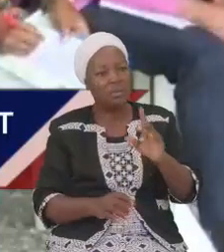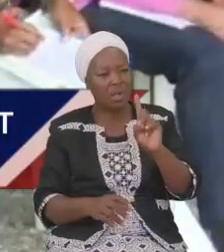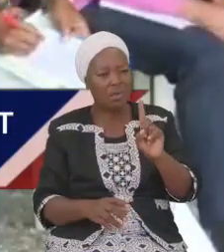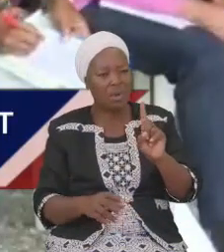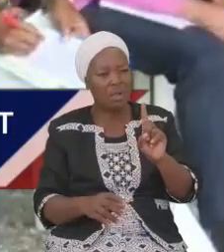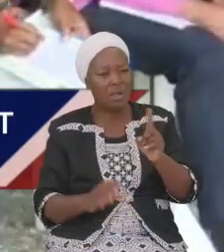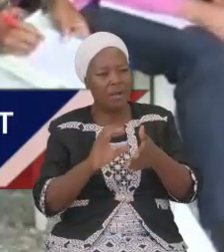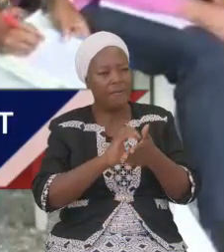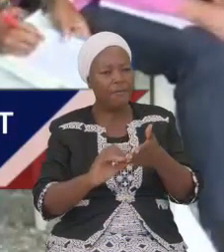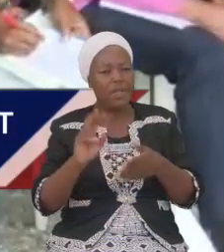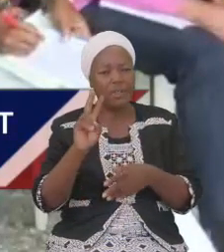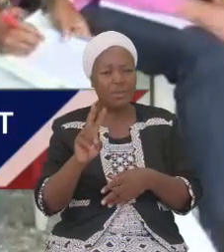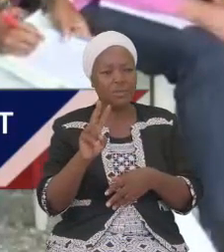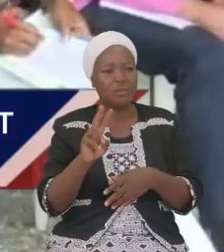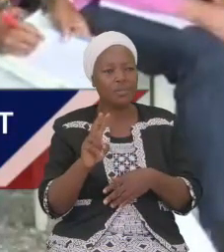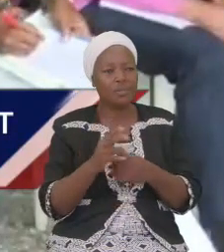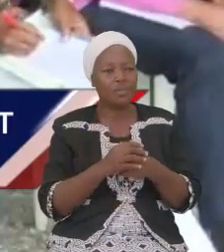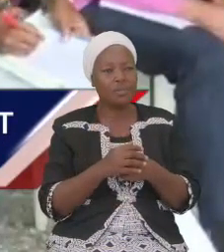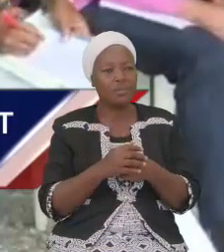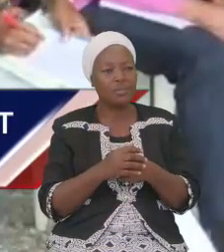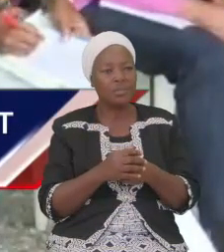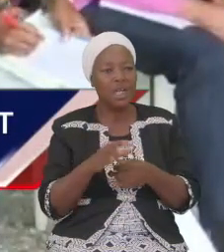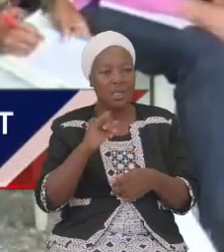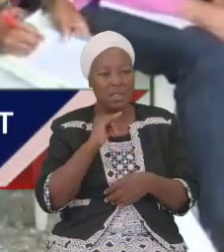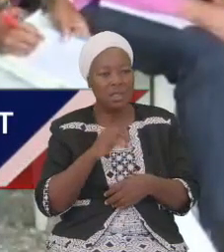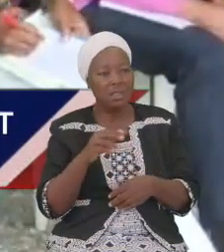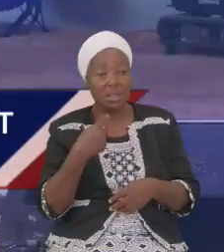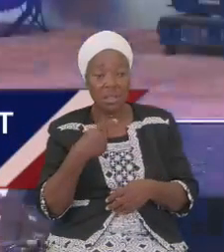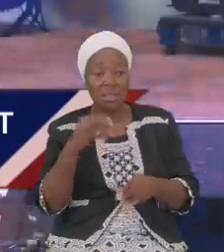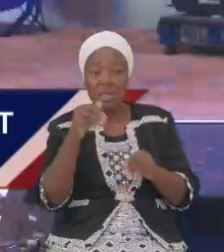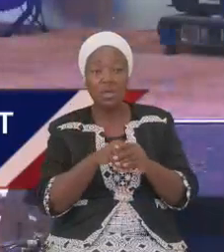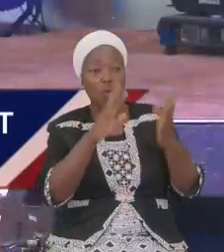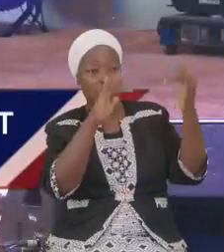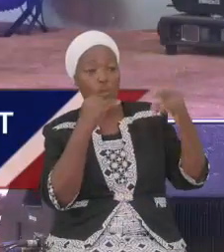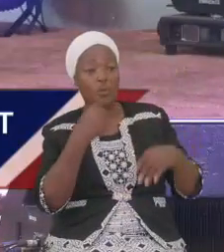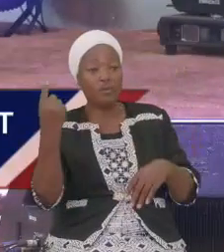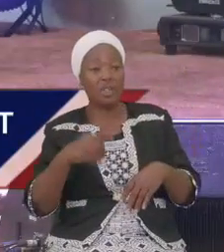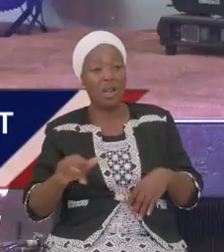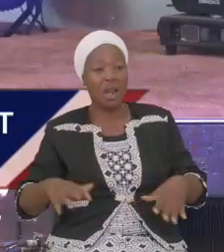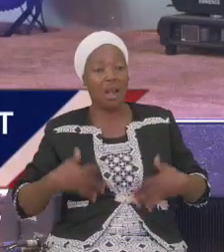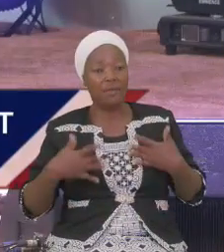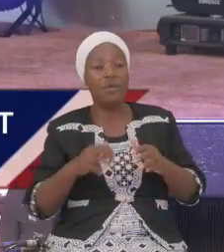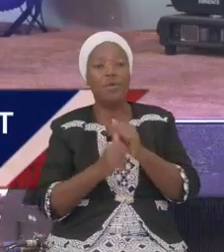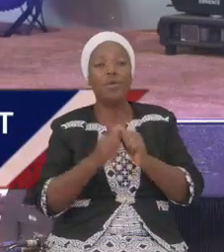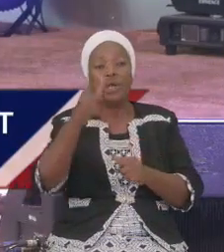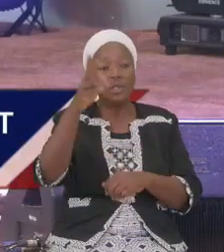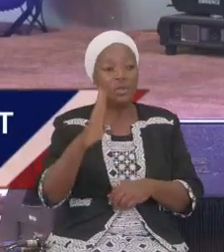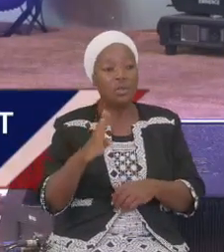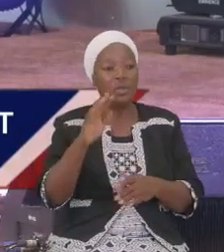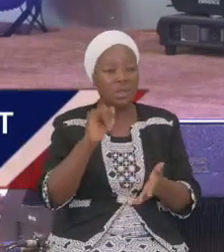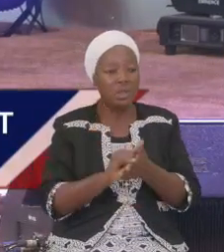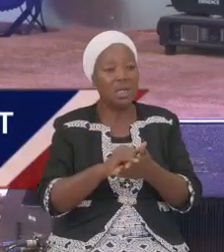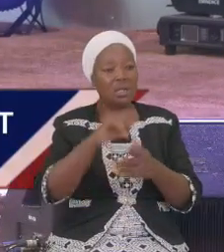looking at verse 2, it says, "In hope of eternal life which God that